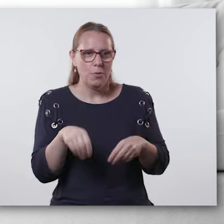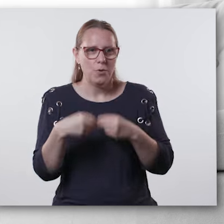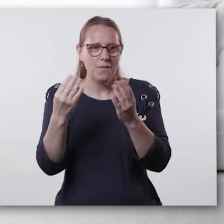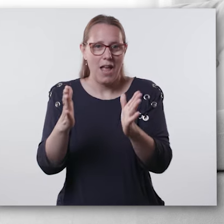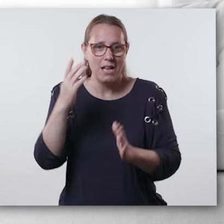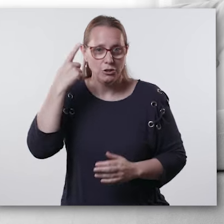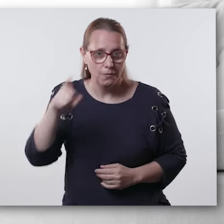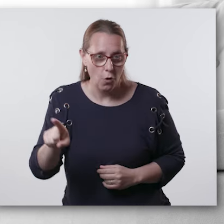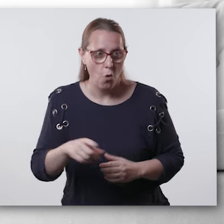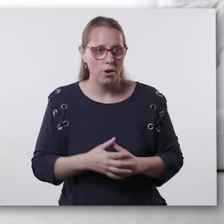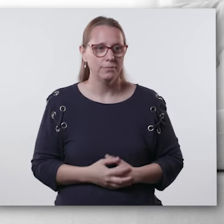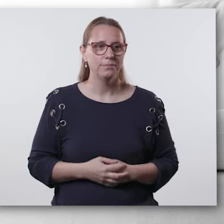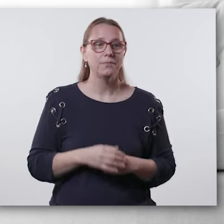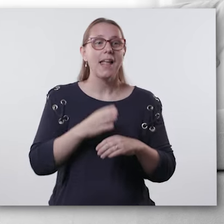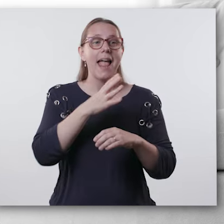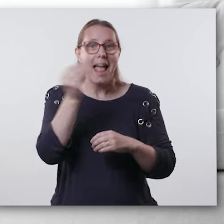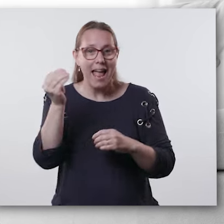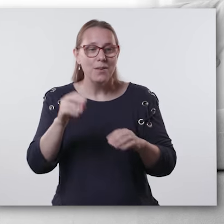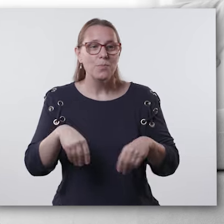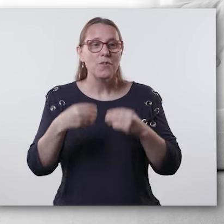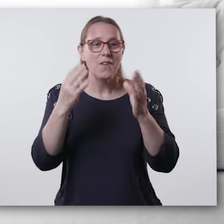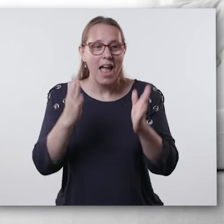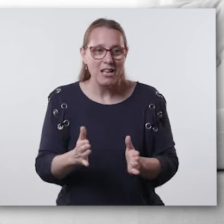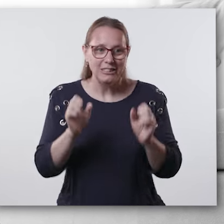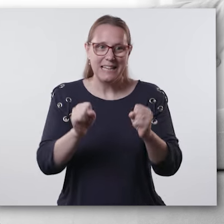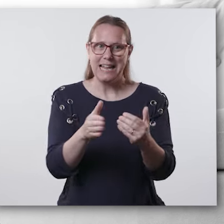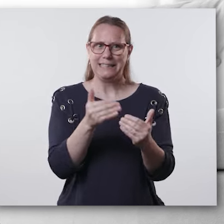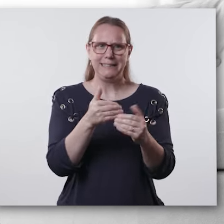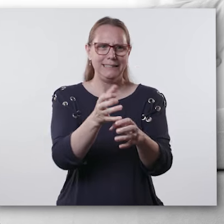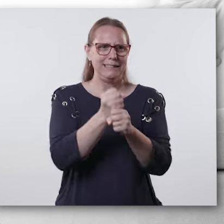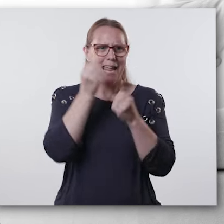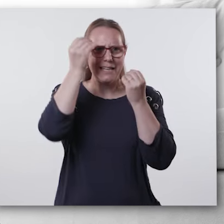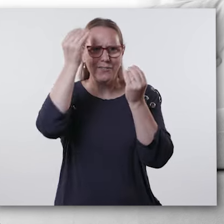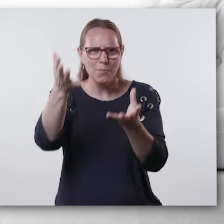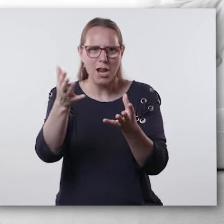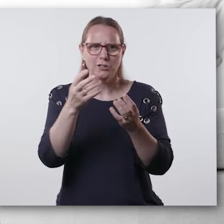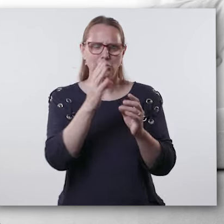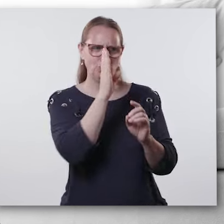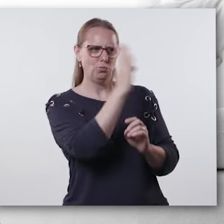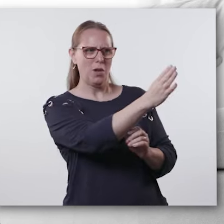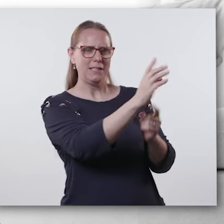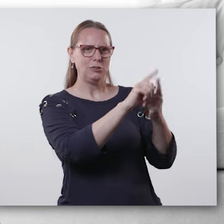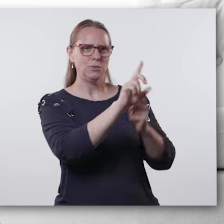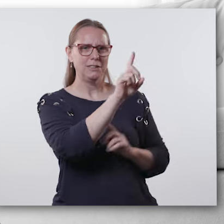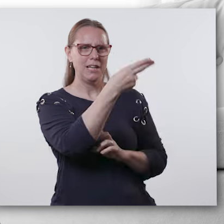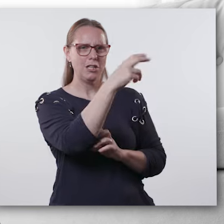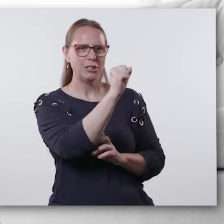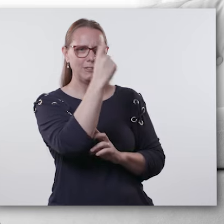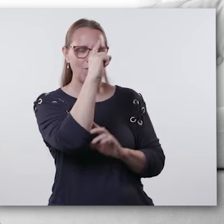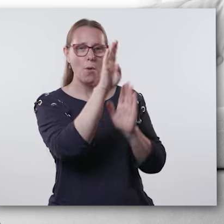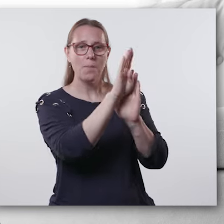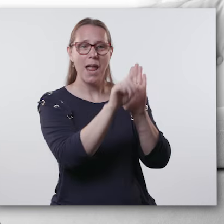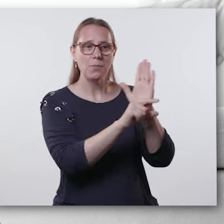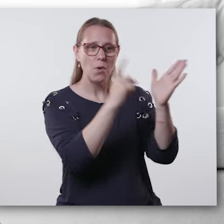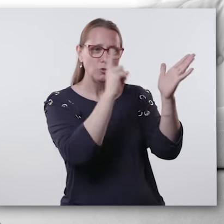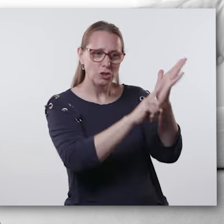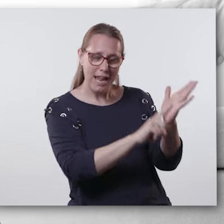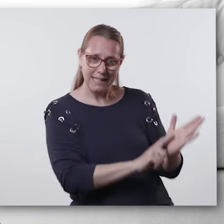And providers can easily give information directly to DHS for background checks.